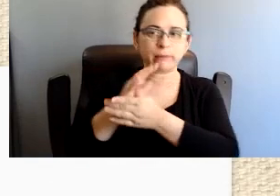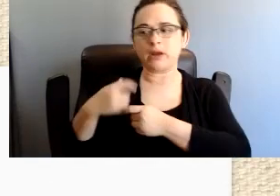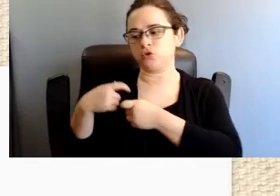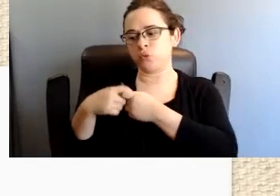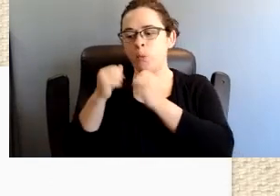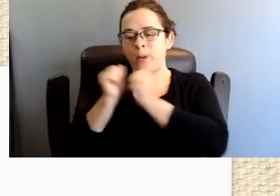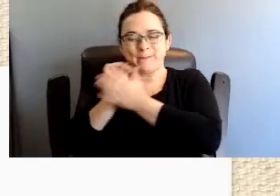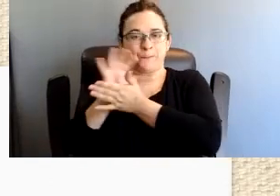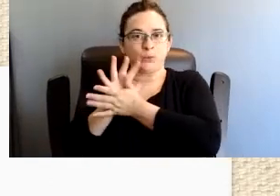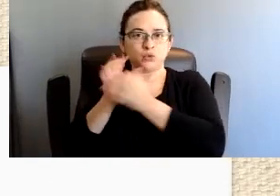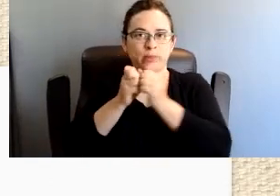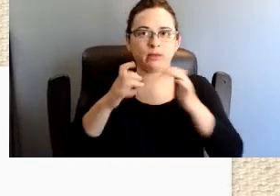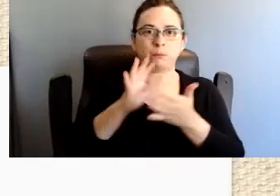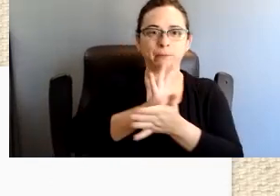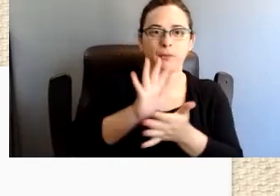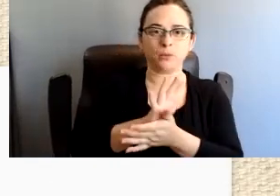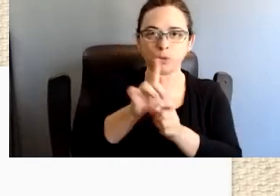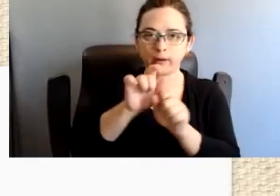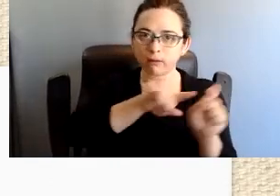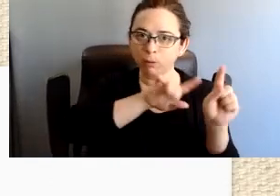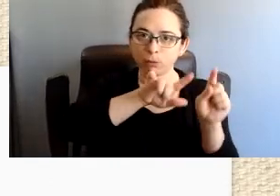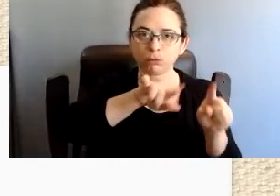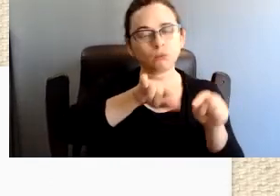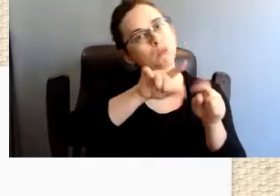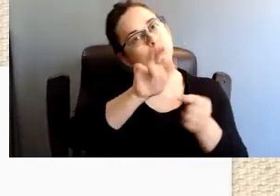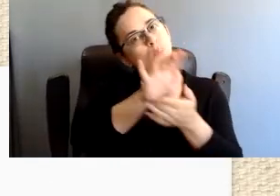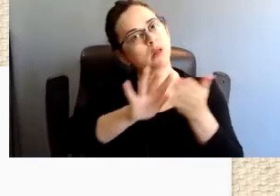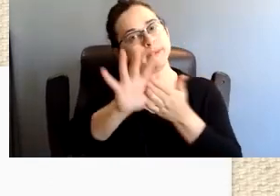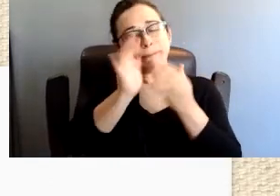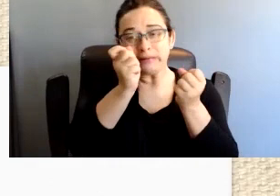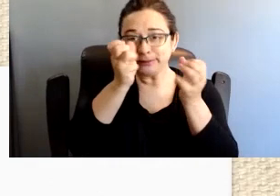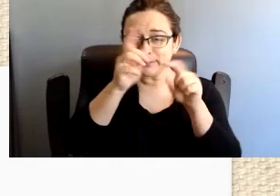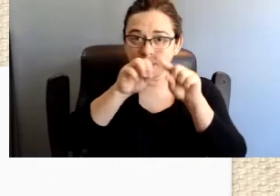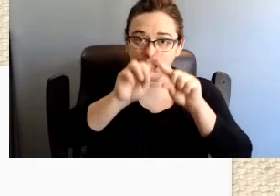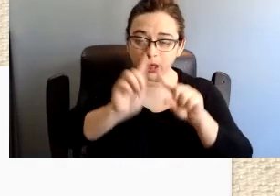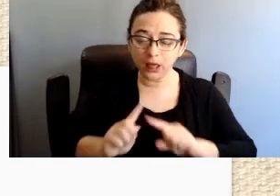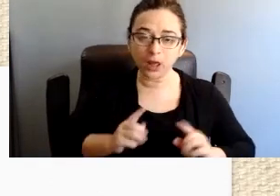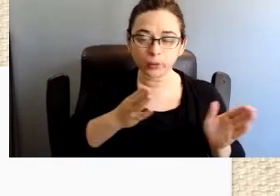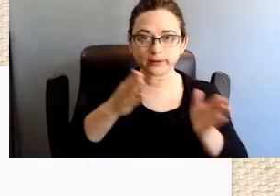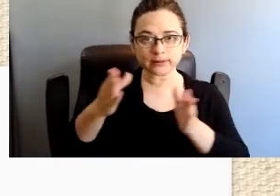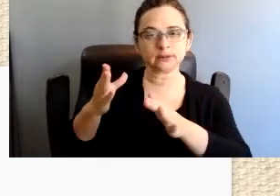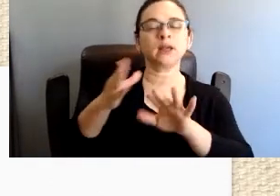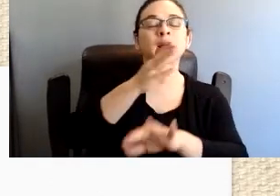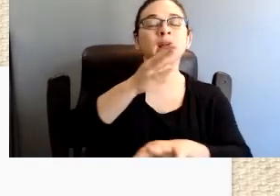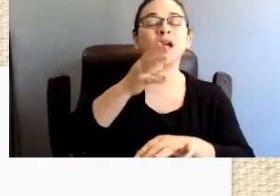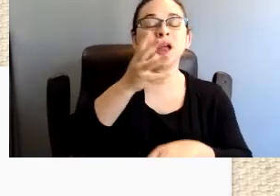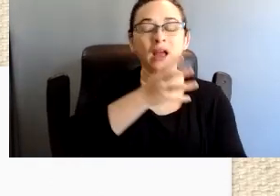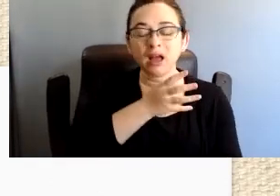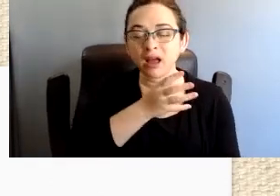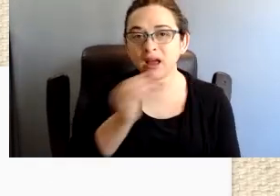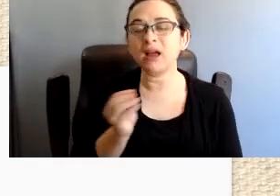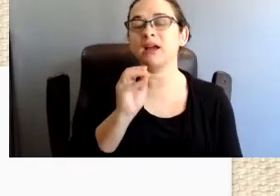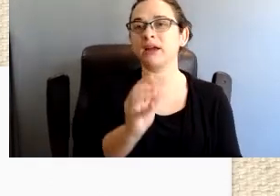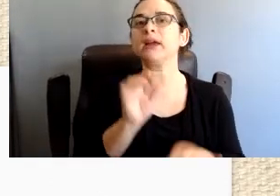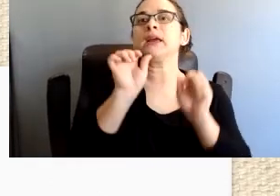ways. There are many legislation that can help them out to come to college. The only, and they can get financial aid, like I told you, is